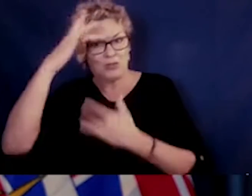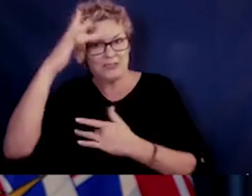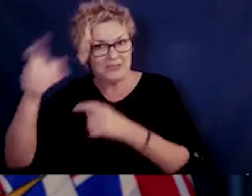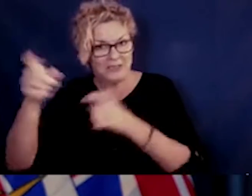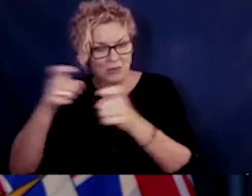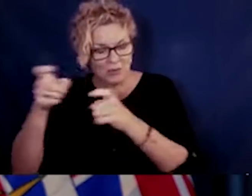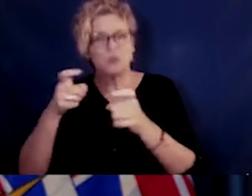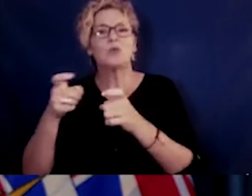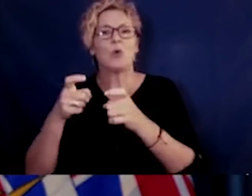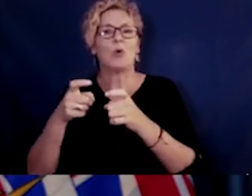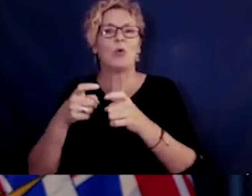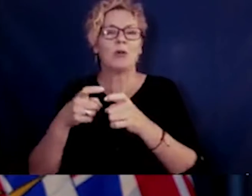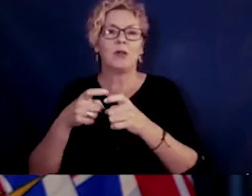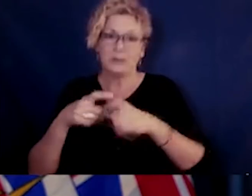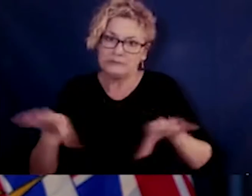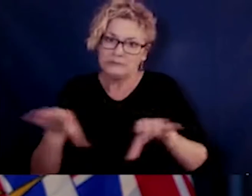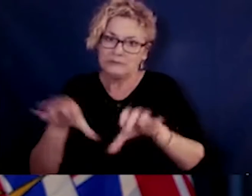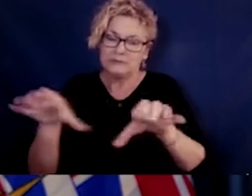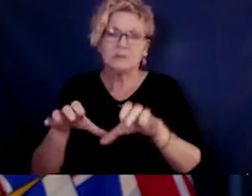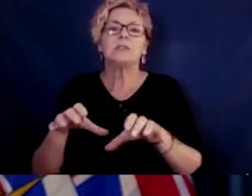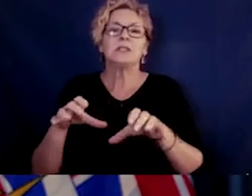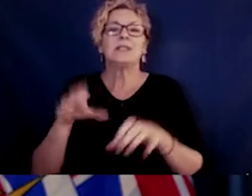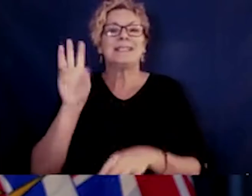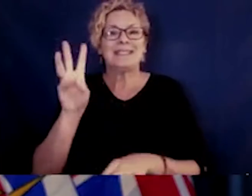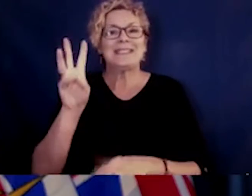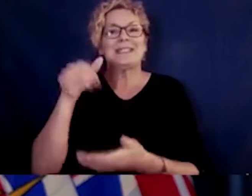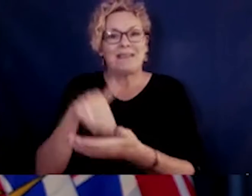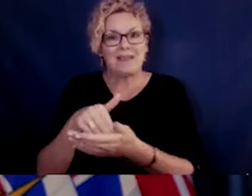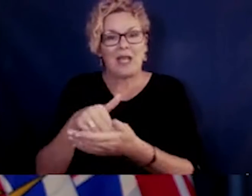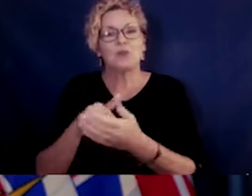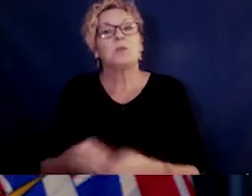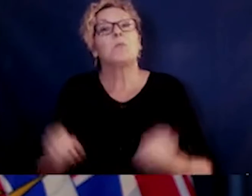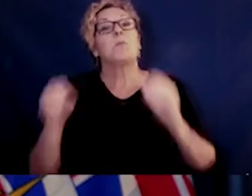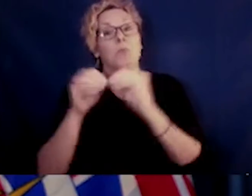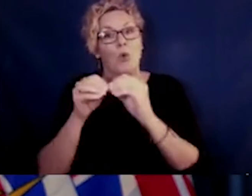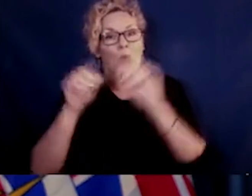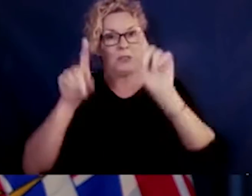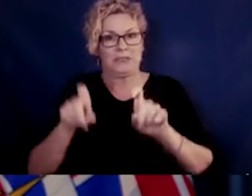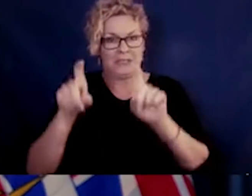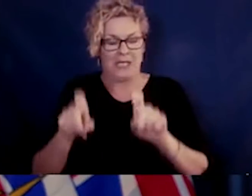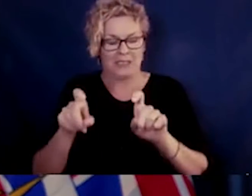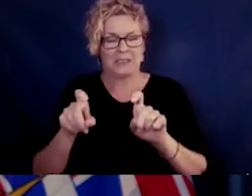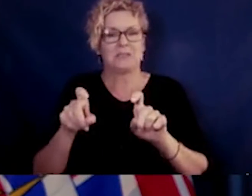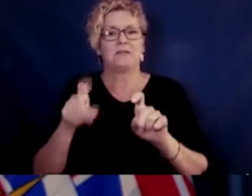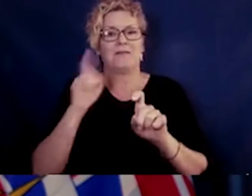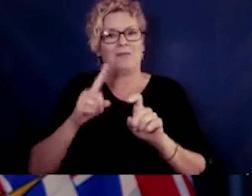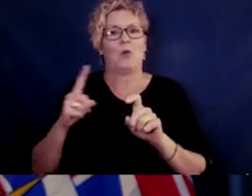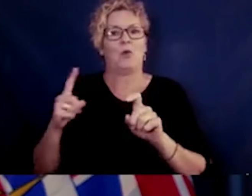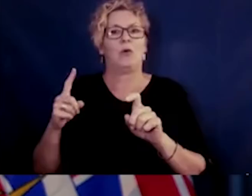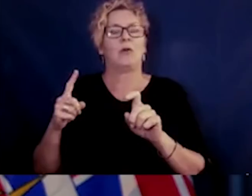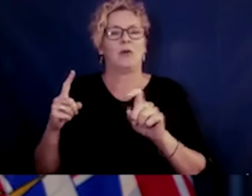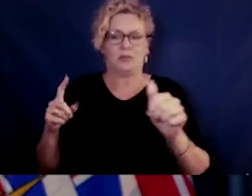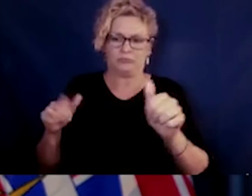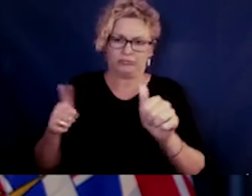who are positive with COVID-19. And while clearing the backlog meant an increase in the overall number of confirmed cases, the active